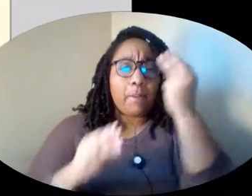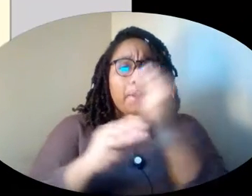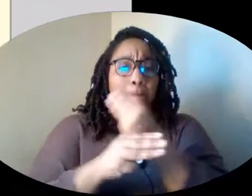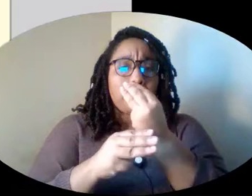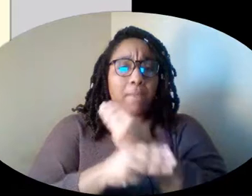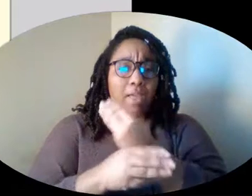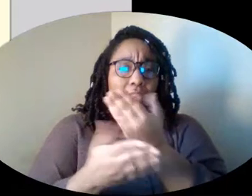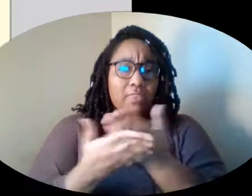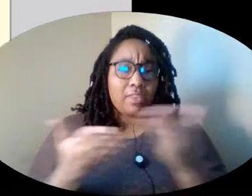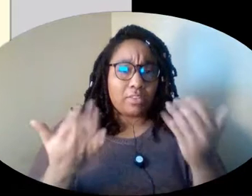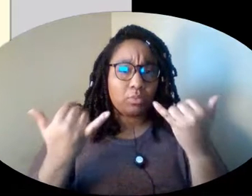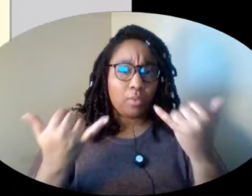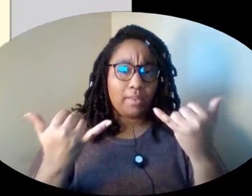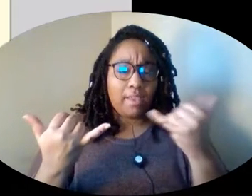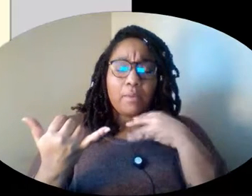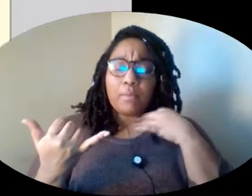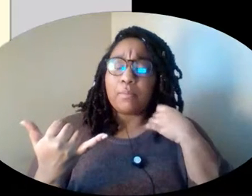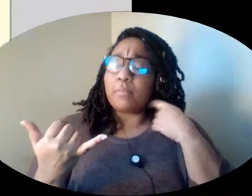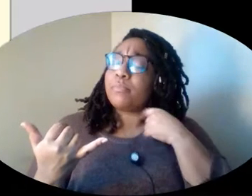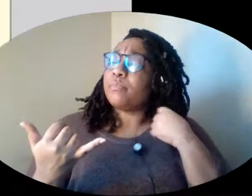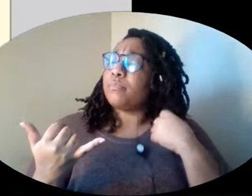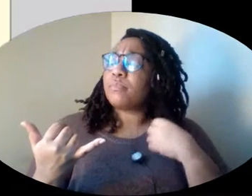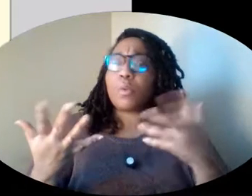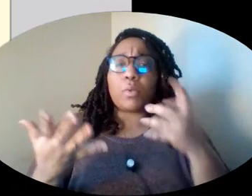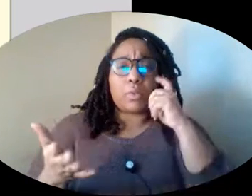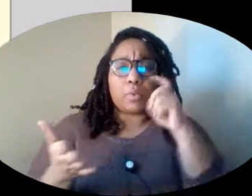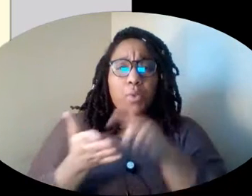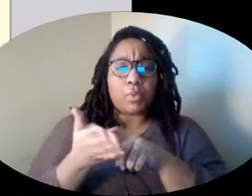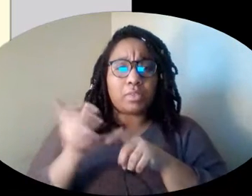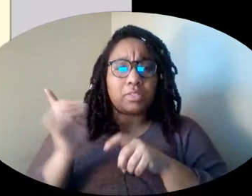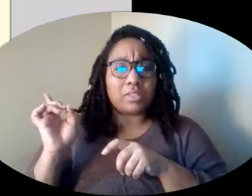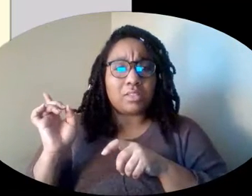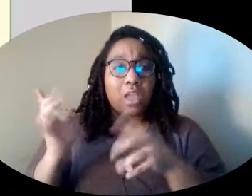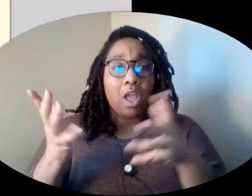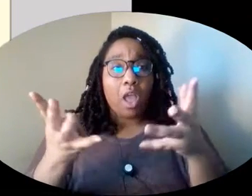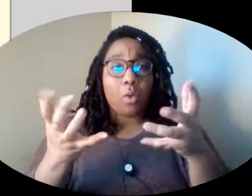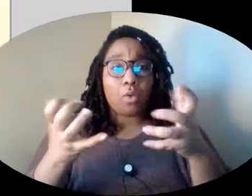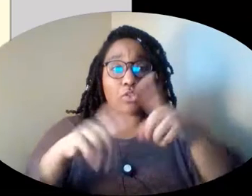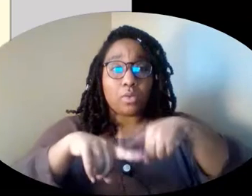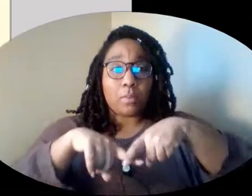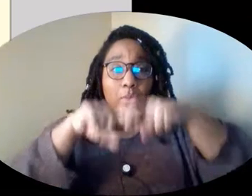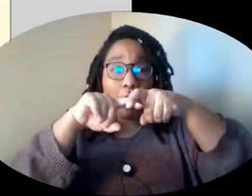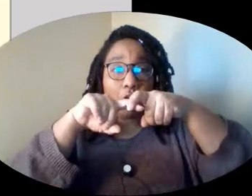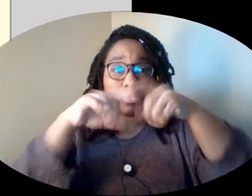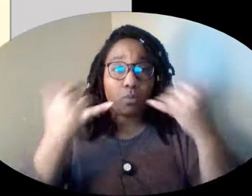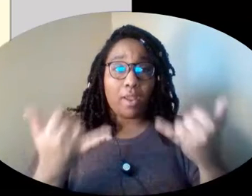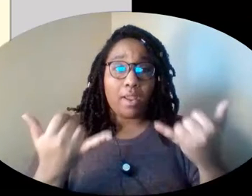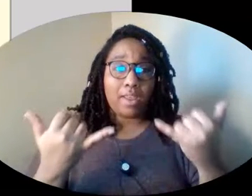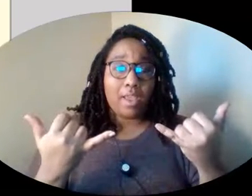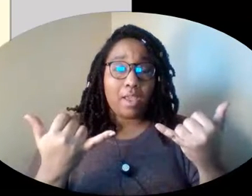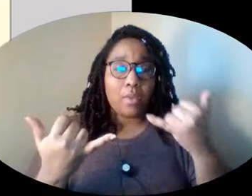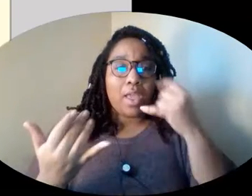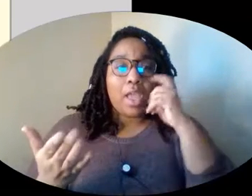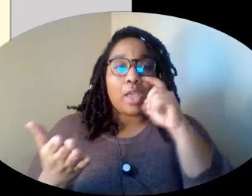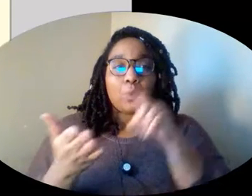things for right now. So let's see what you notice. I want you to hit pause right now and